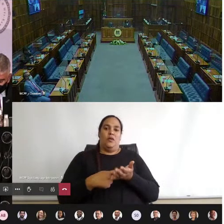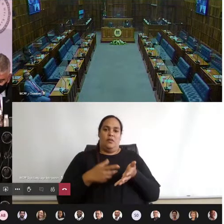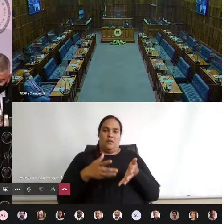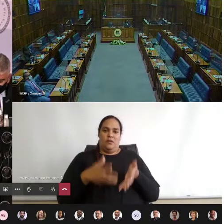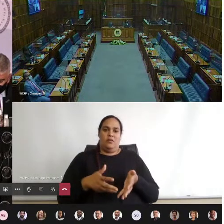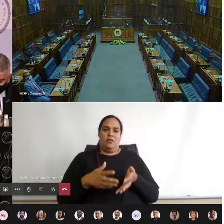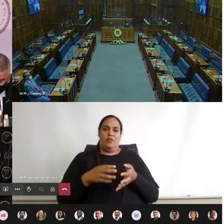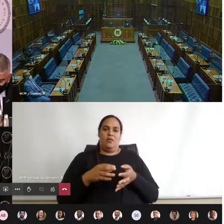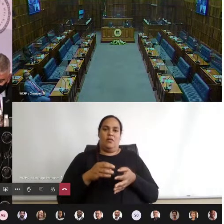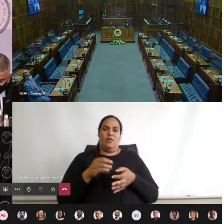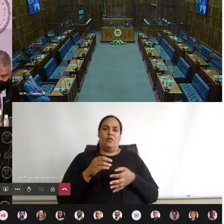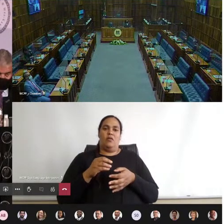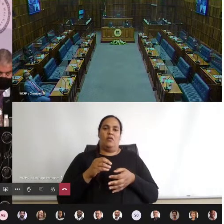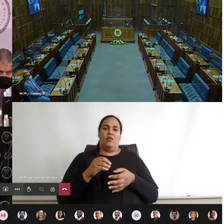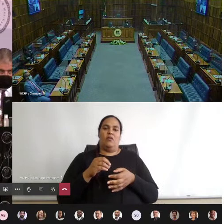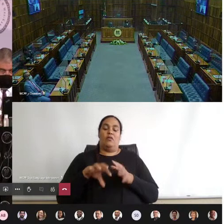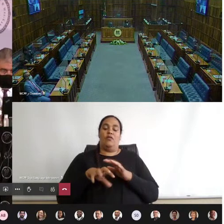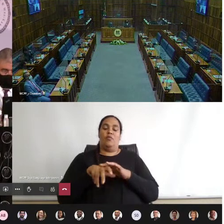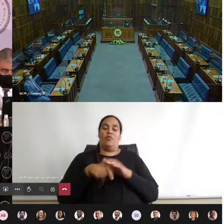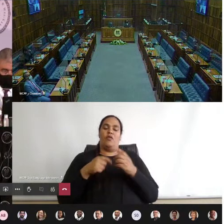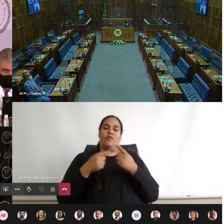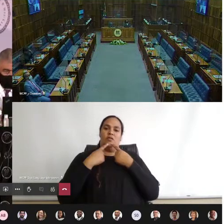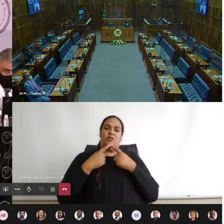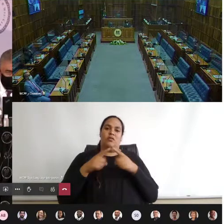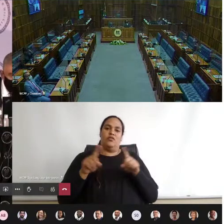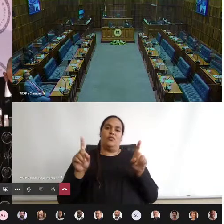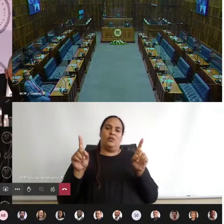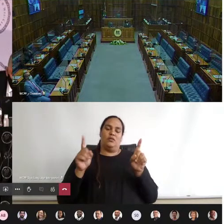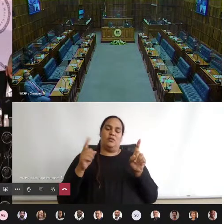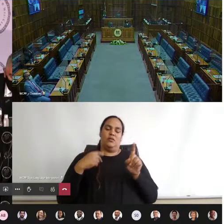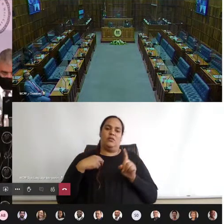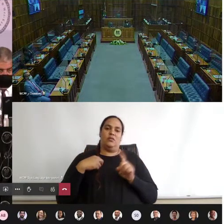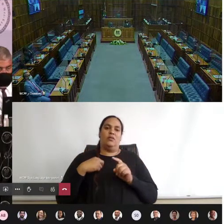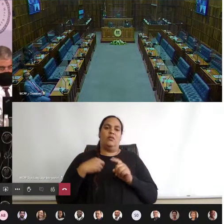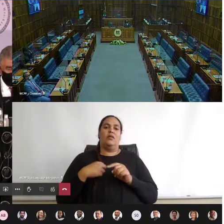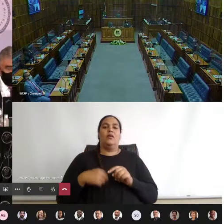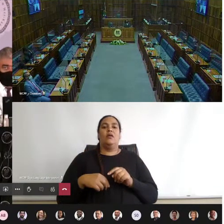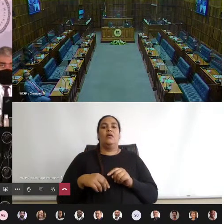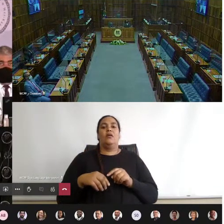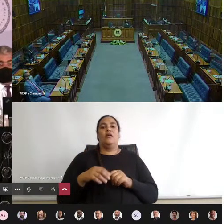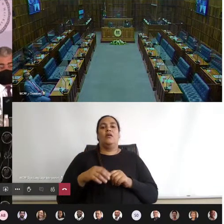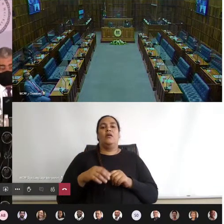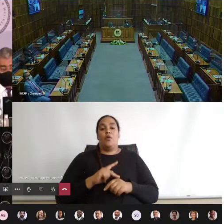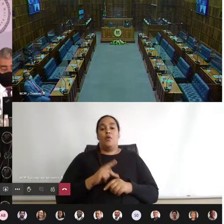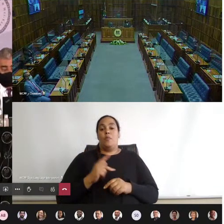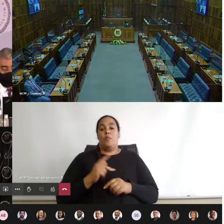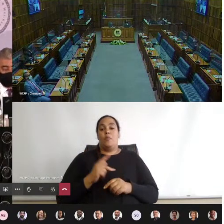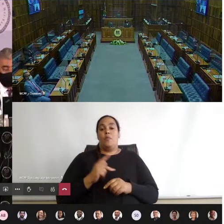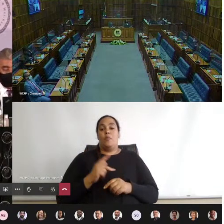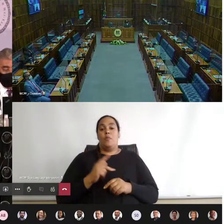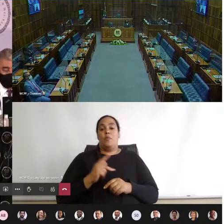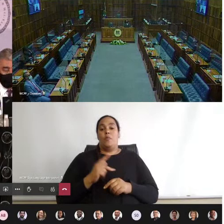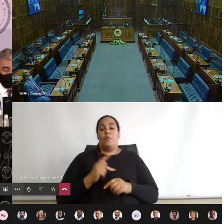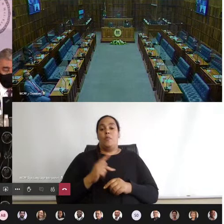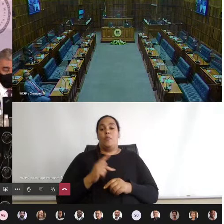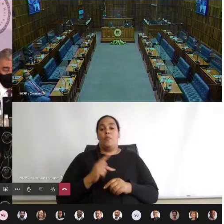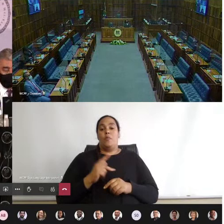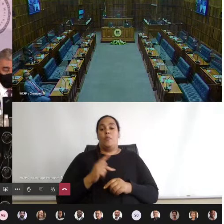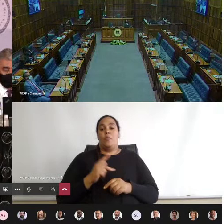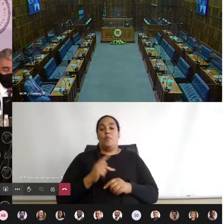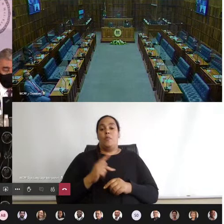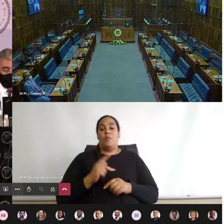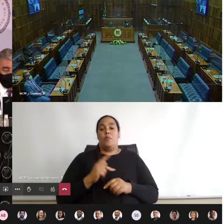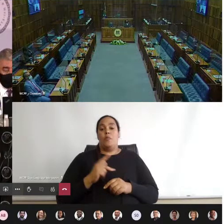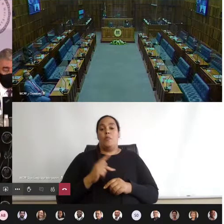State of the Province address, which was delivered by the Premier yesterday. Now we are